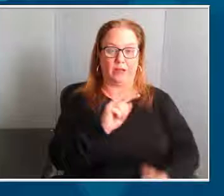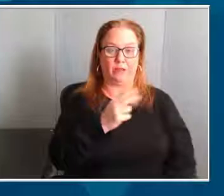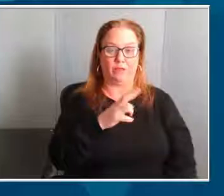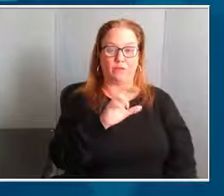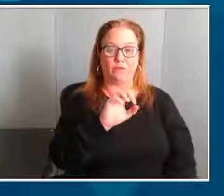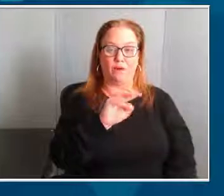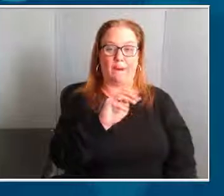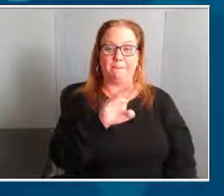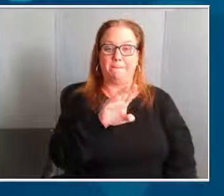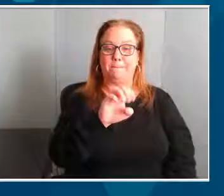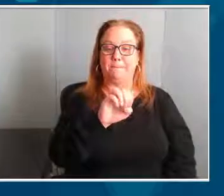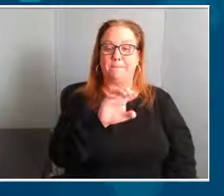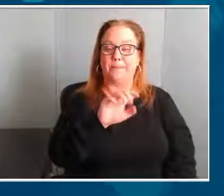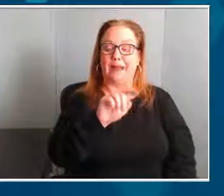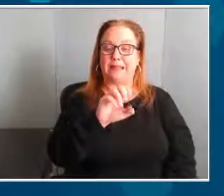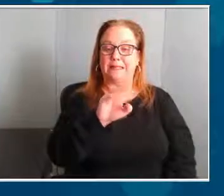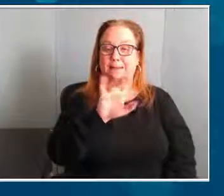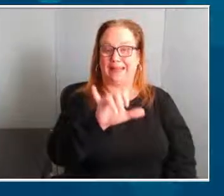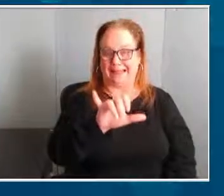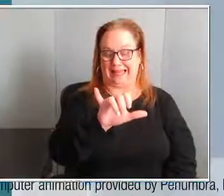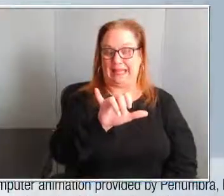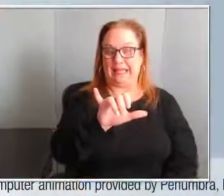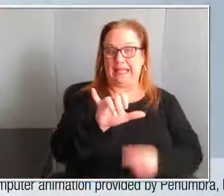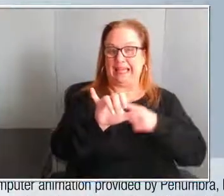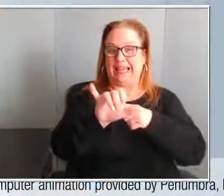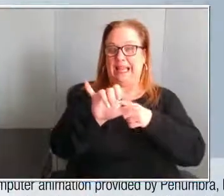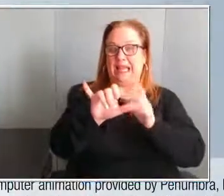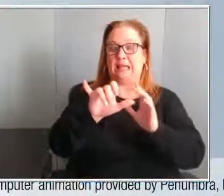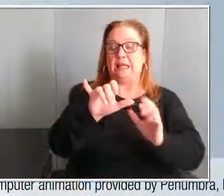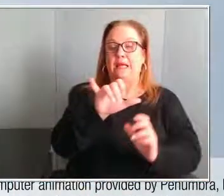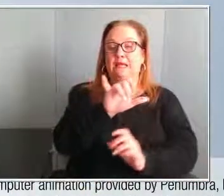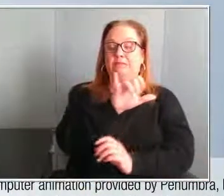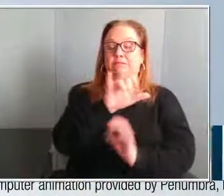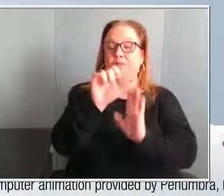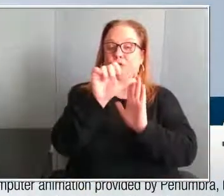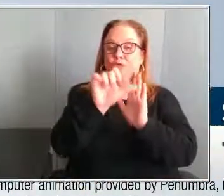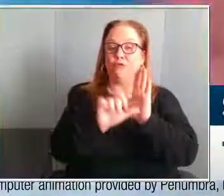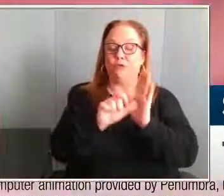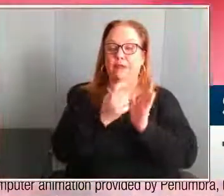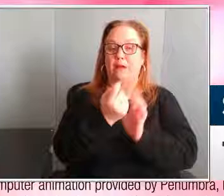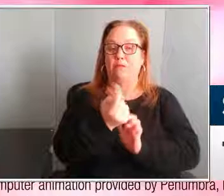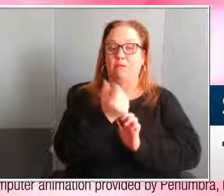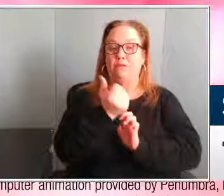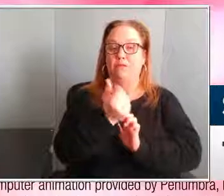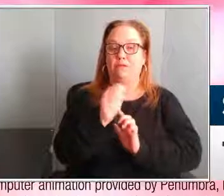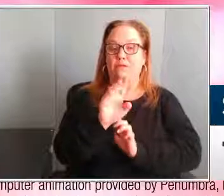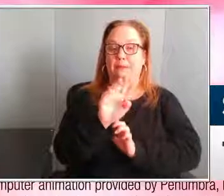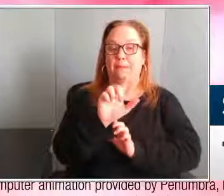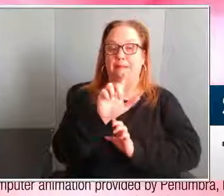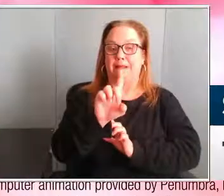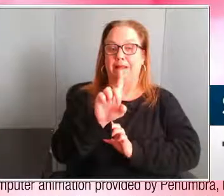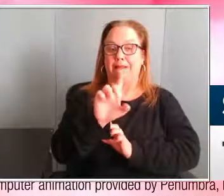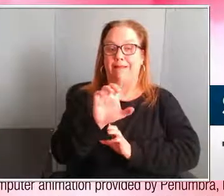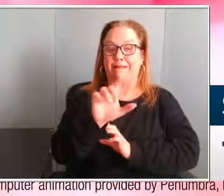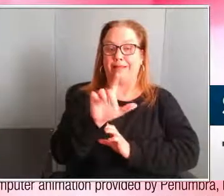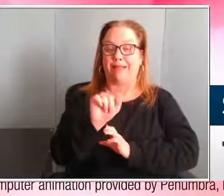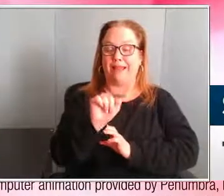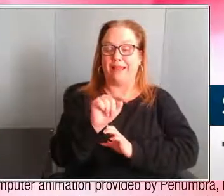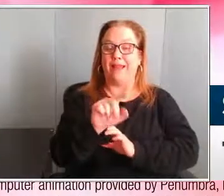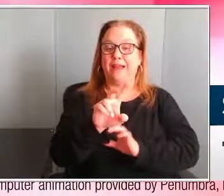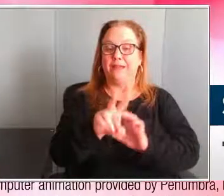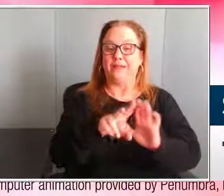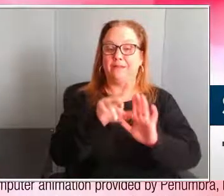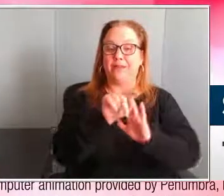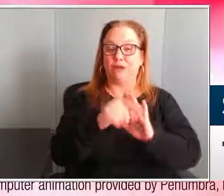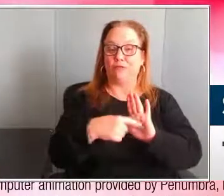words. Thrombectomy is a procedure that removes a blood clot. This video gives you an idea of how